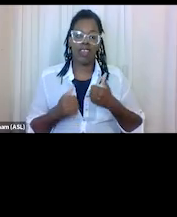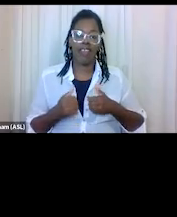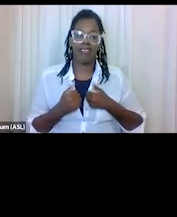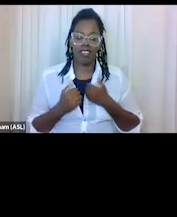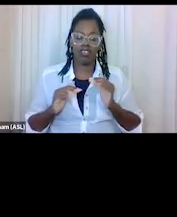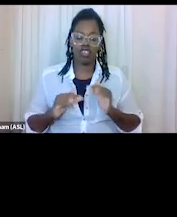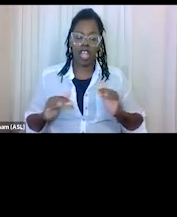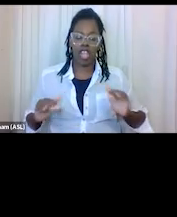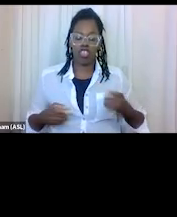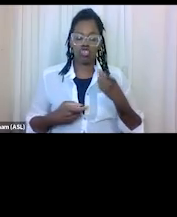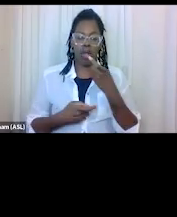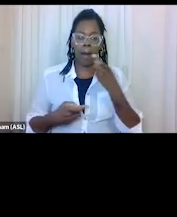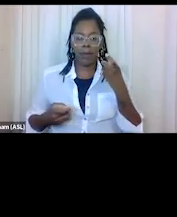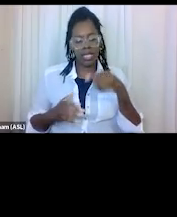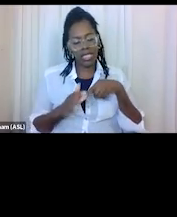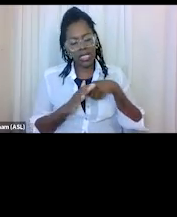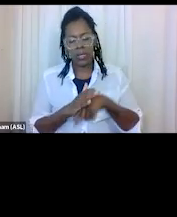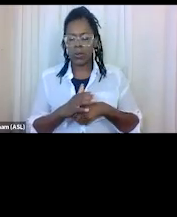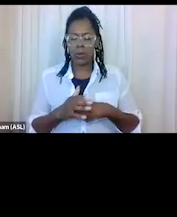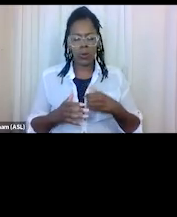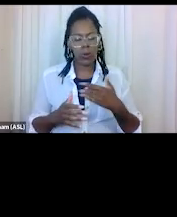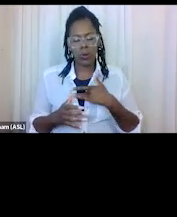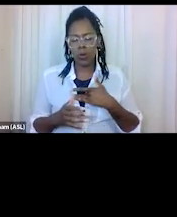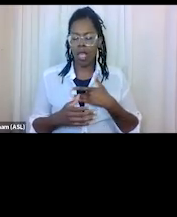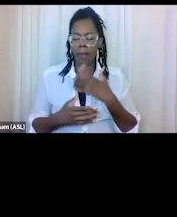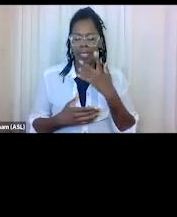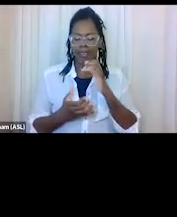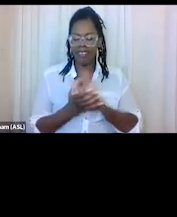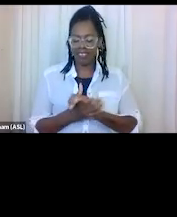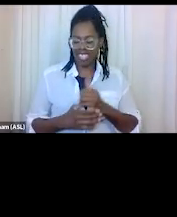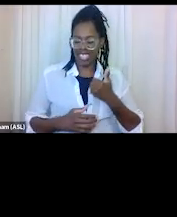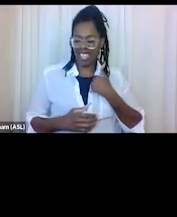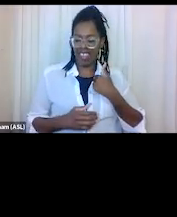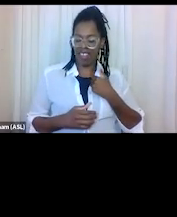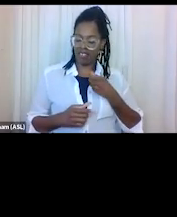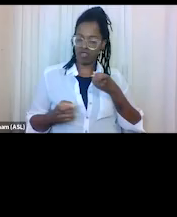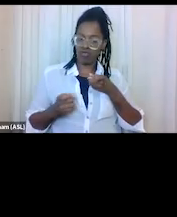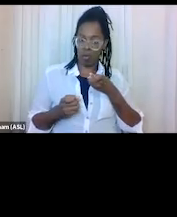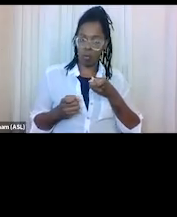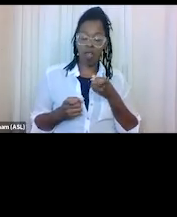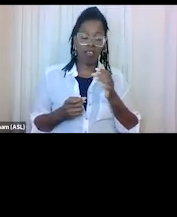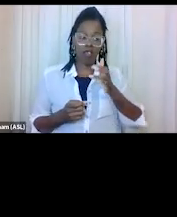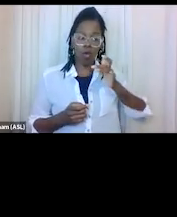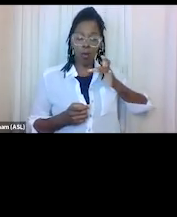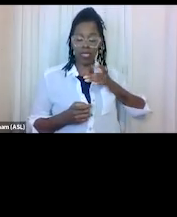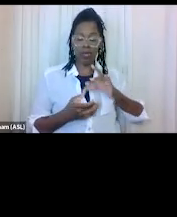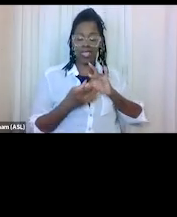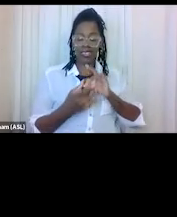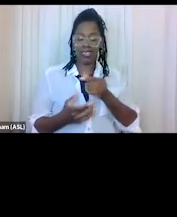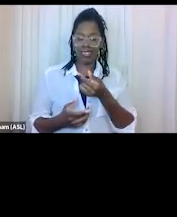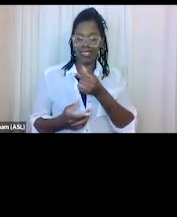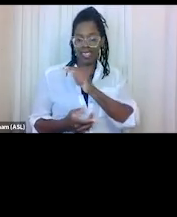who deeply believes in self-agency and bodily autonomy. They are formerly gang involved, justice and other